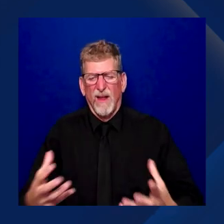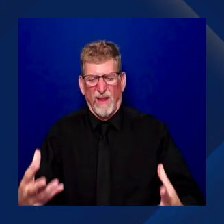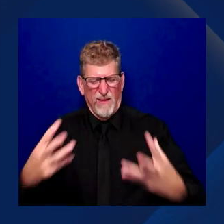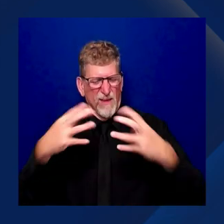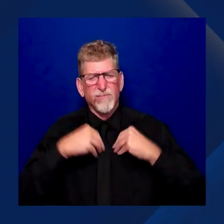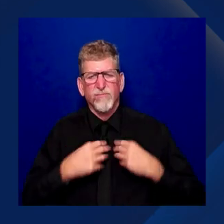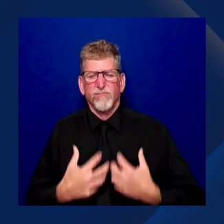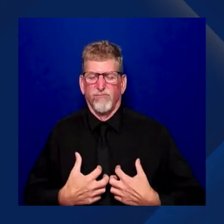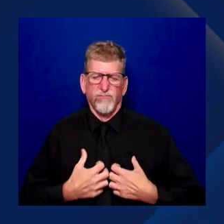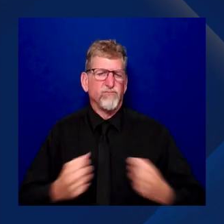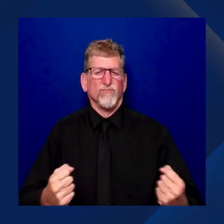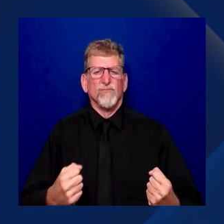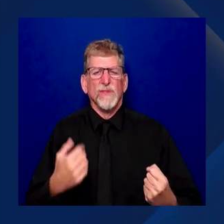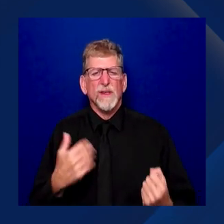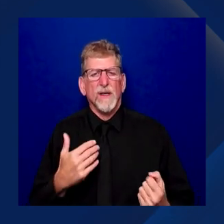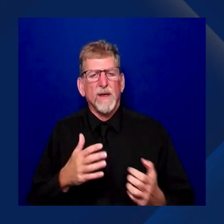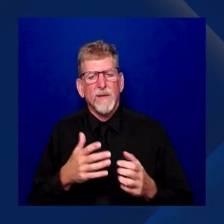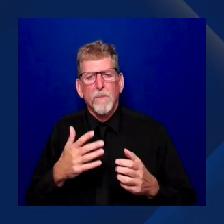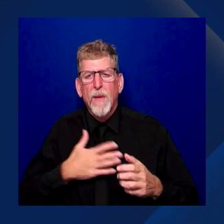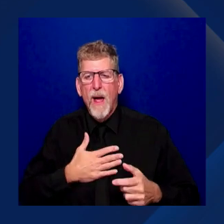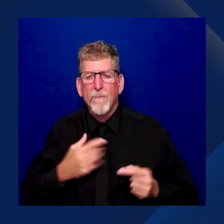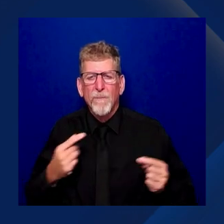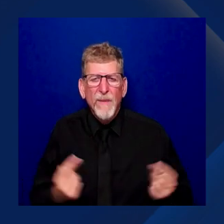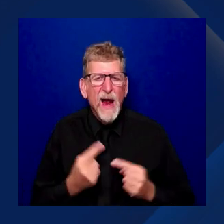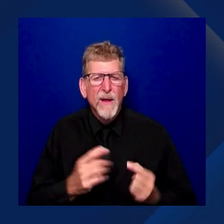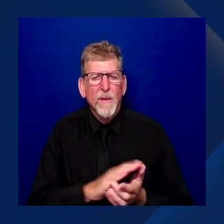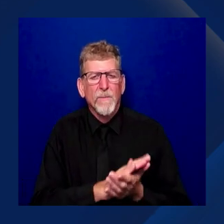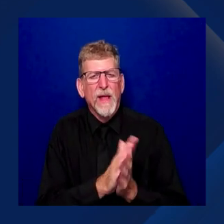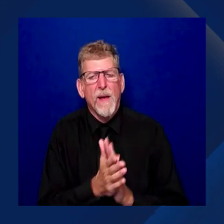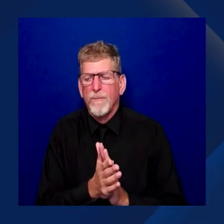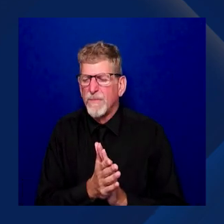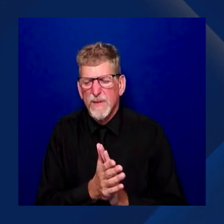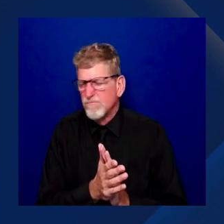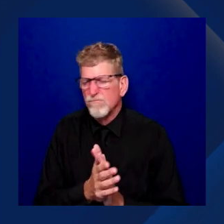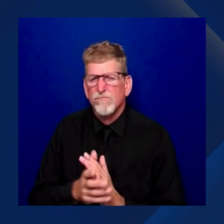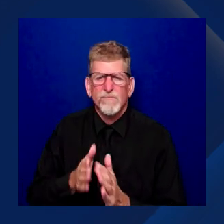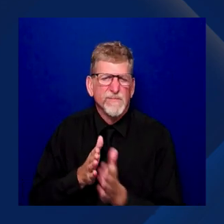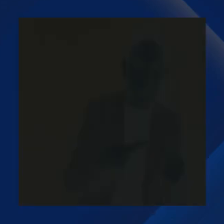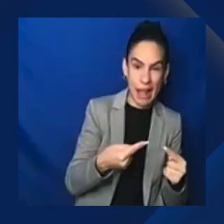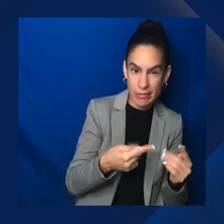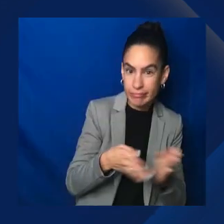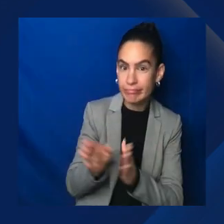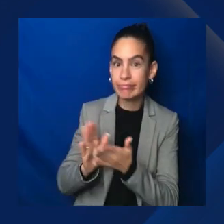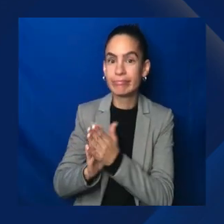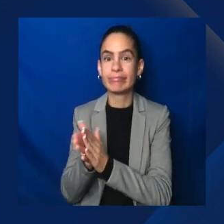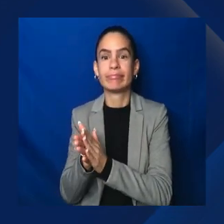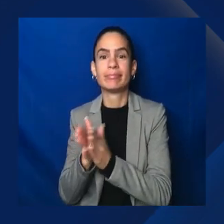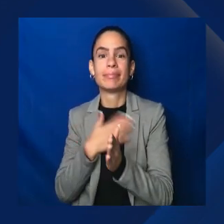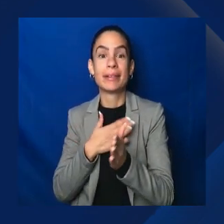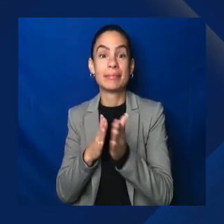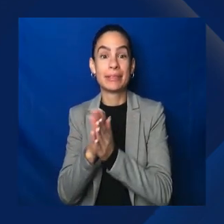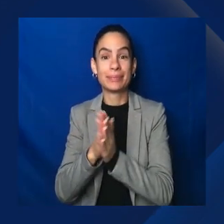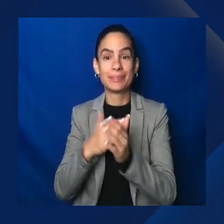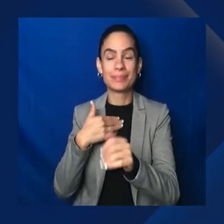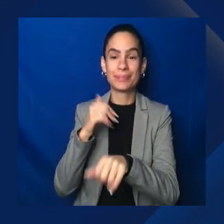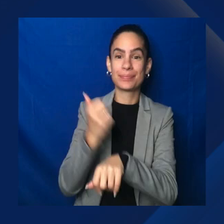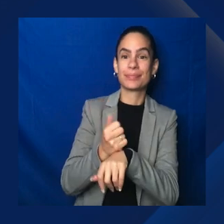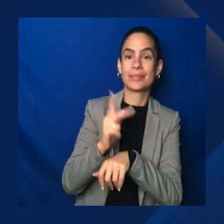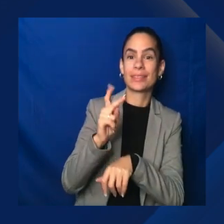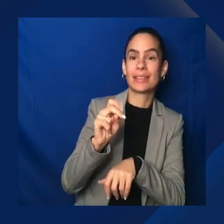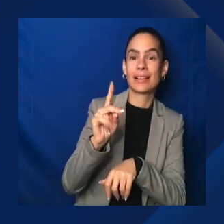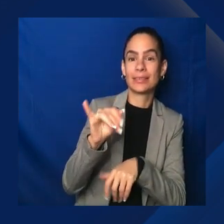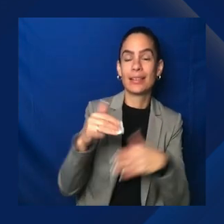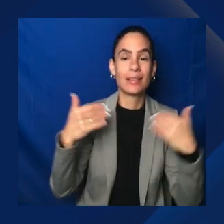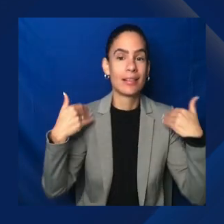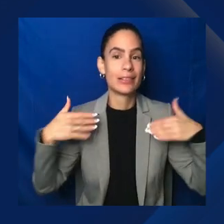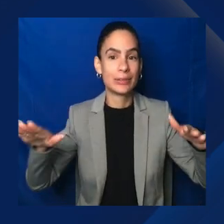pain into passion. I founded Kennedy's Angel Gowns in 2017 to honor my daughter and